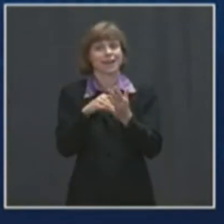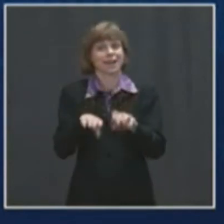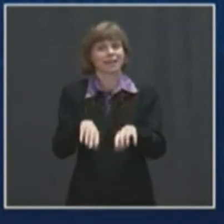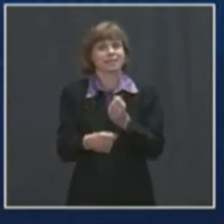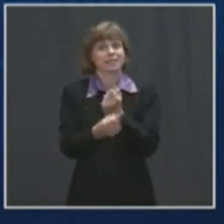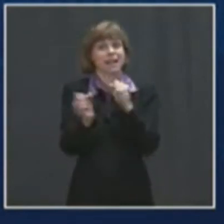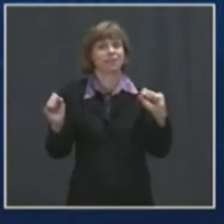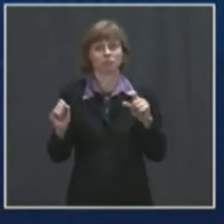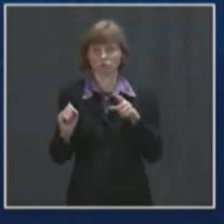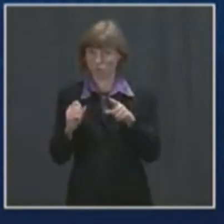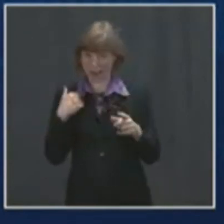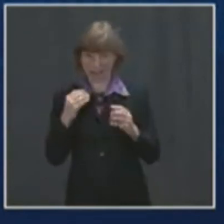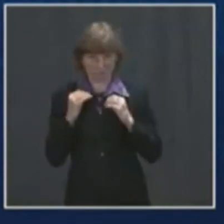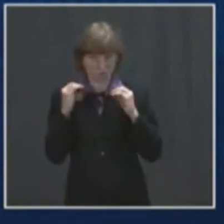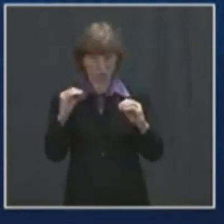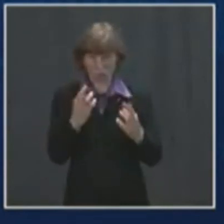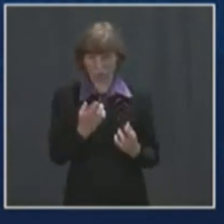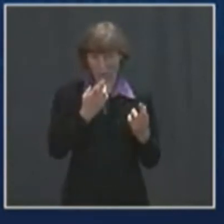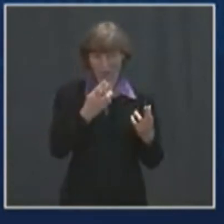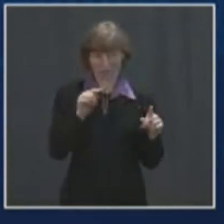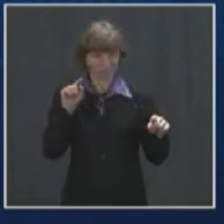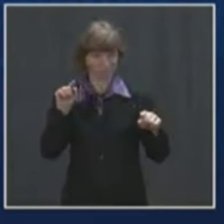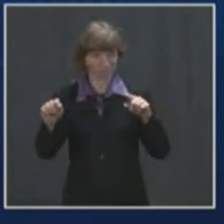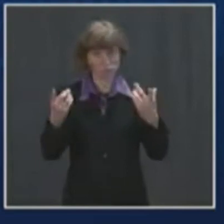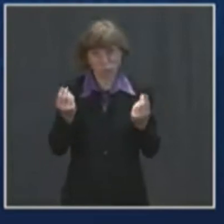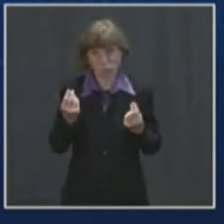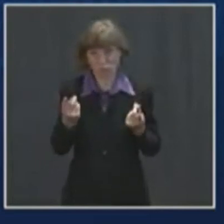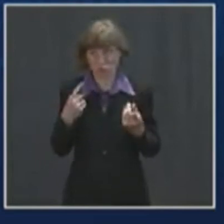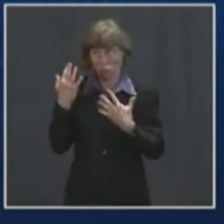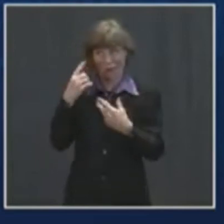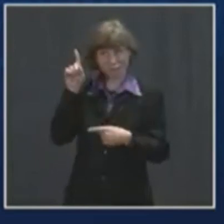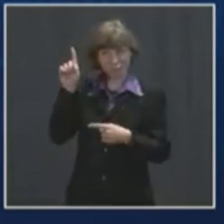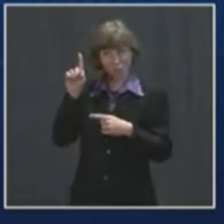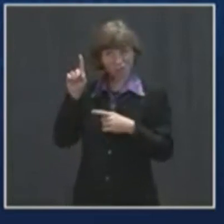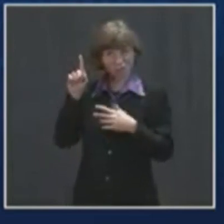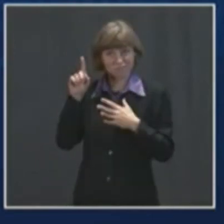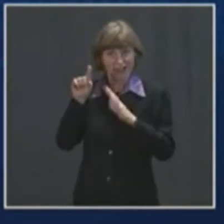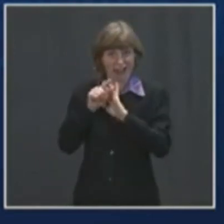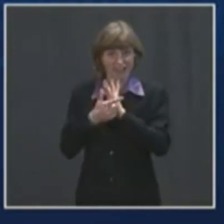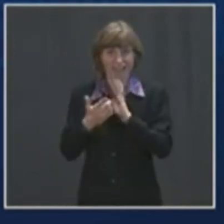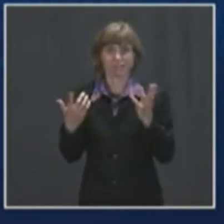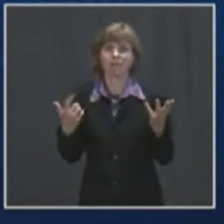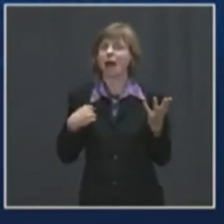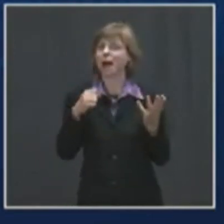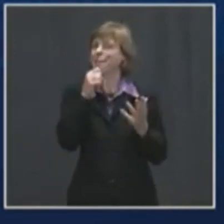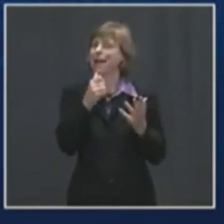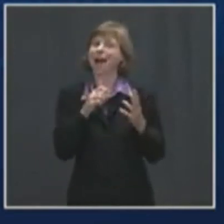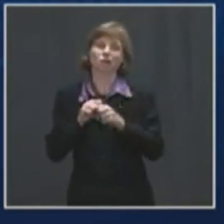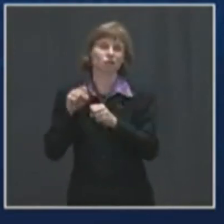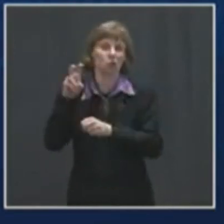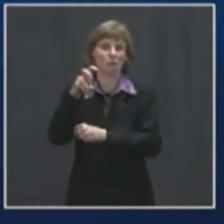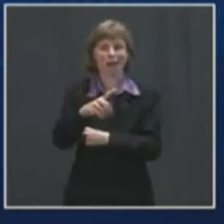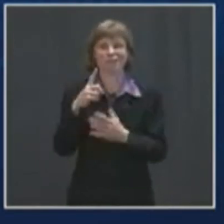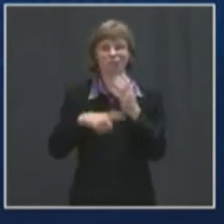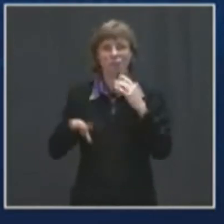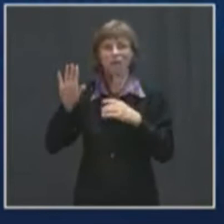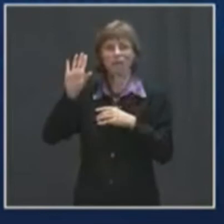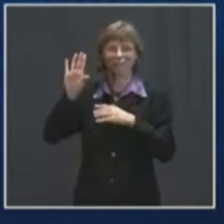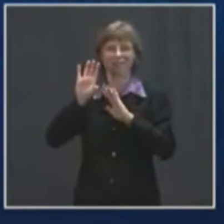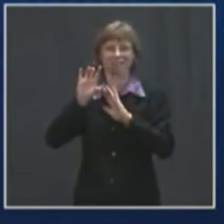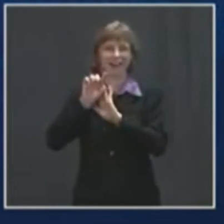one way or the other, just to wait for the guidelines, or just trying to clarify? We'll have I'm not going to get ahead of what the guidelines are. I think there are